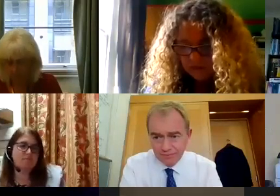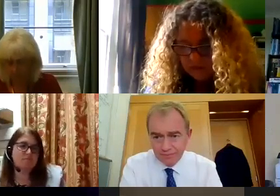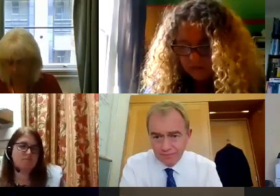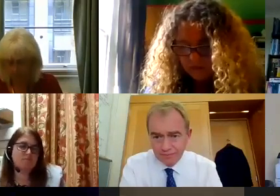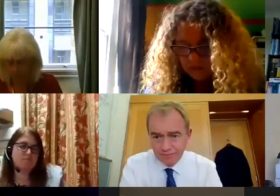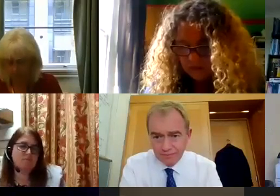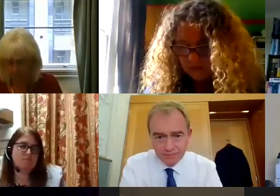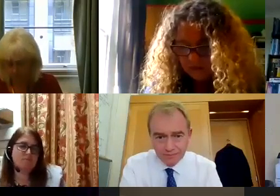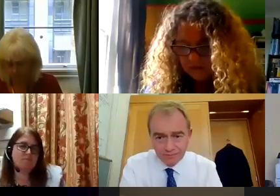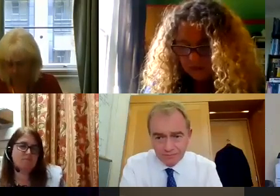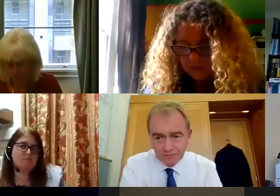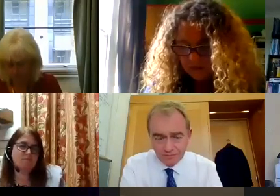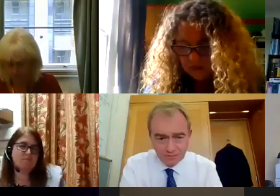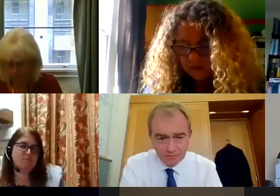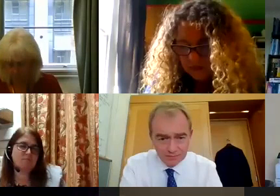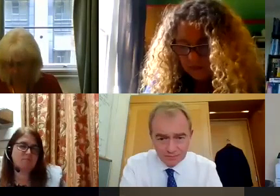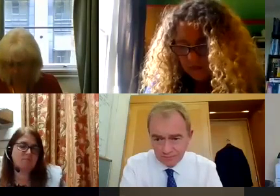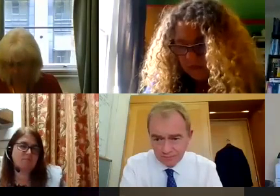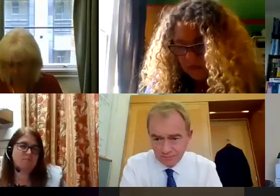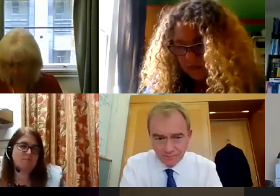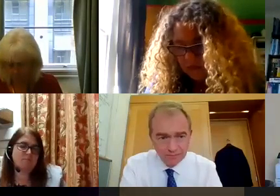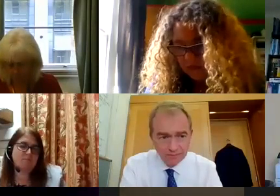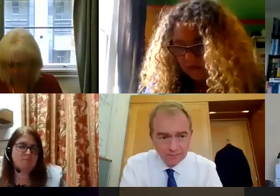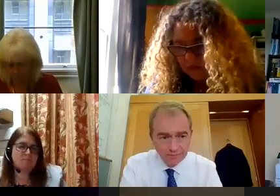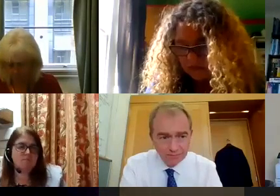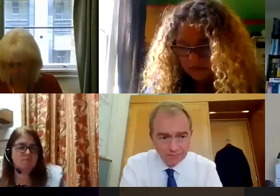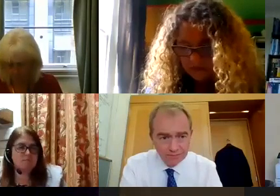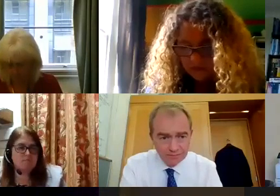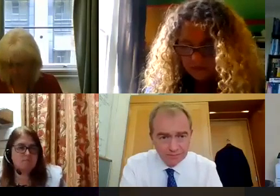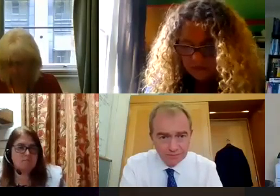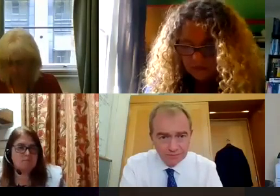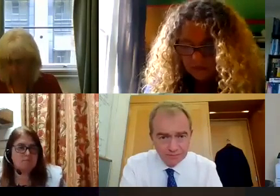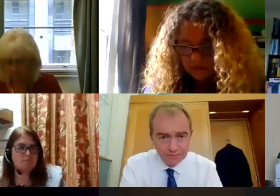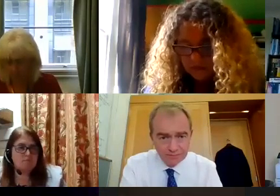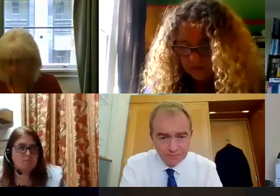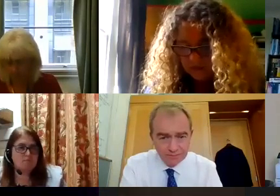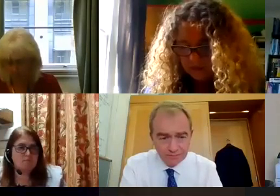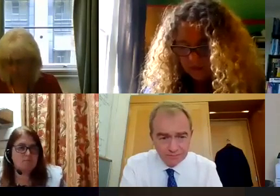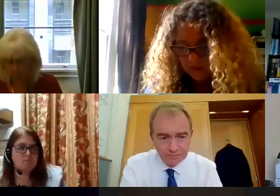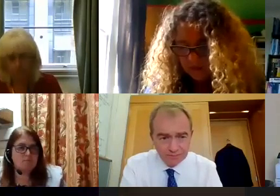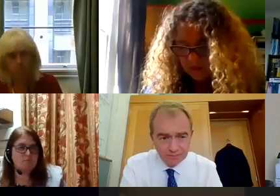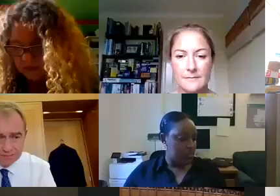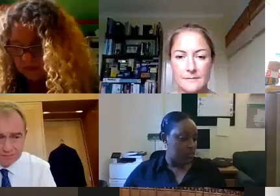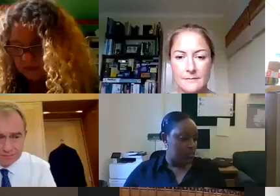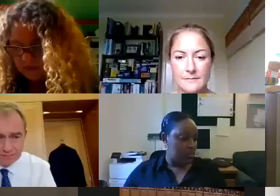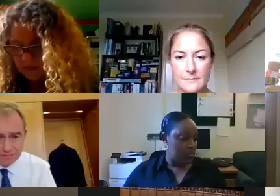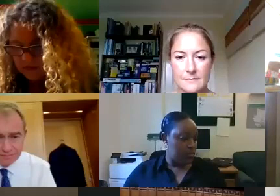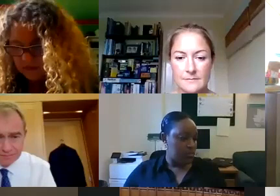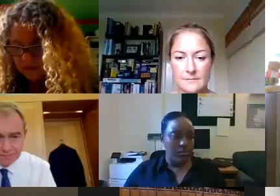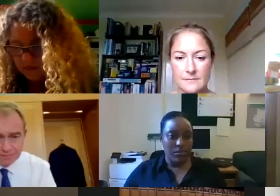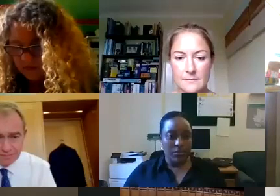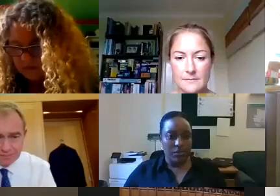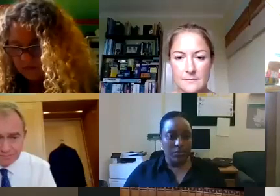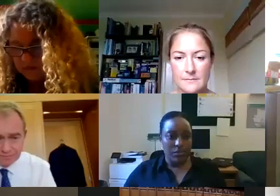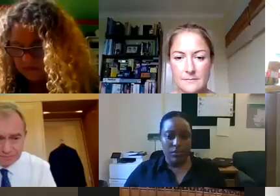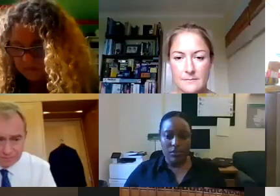pleased that at the close of nominations, two members of the House have been nominated, Olivia Blake MP and Sally Ann Hart